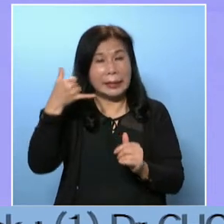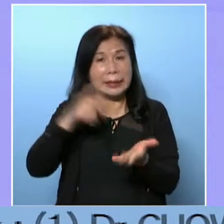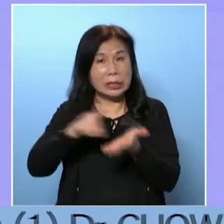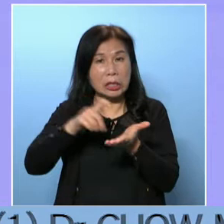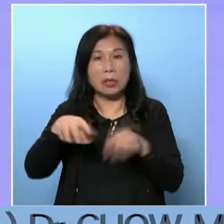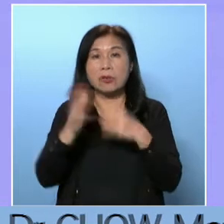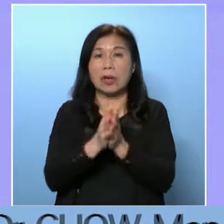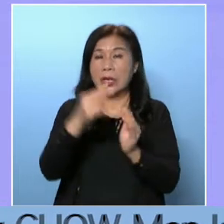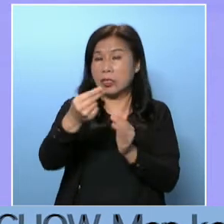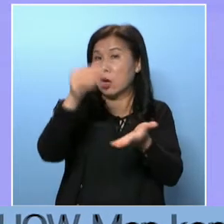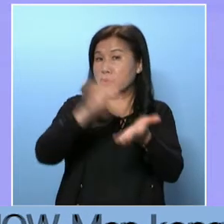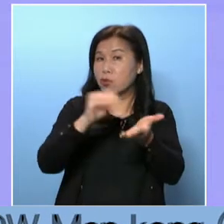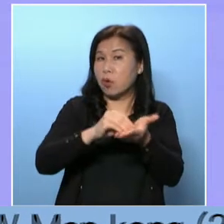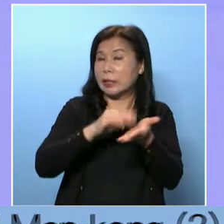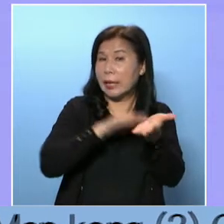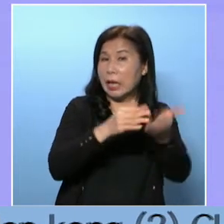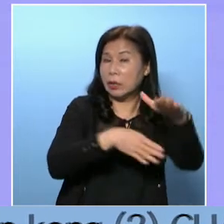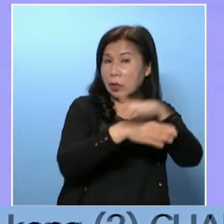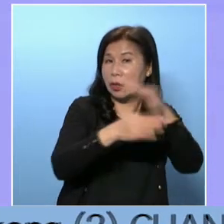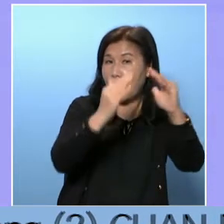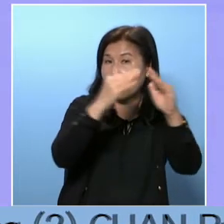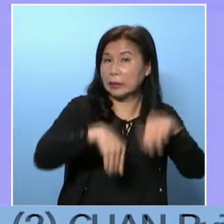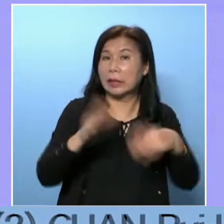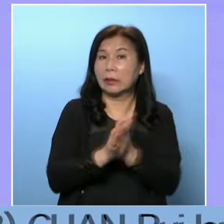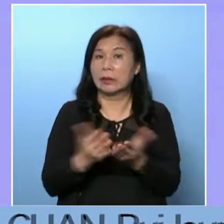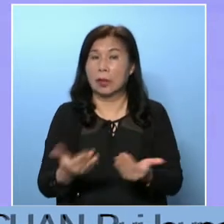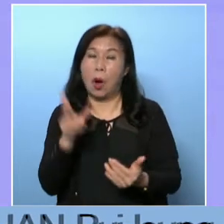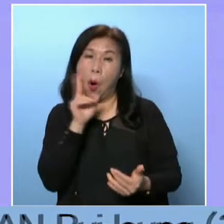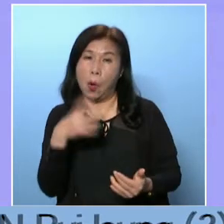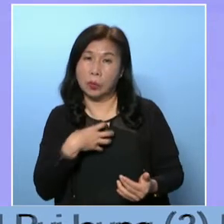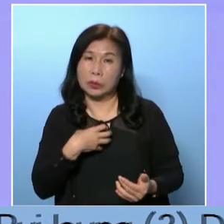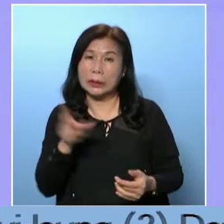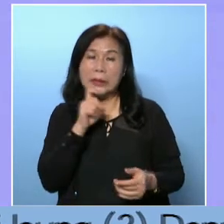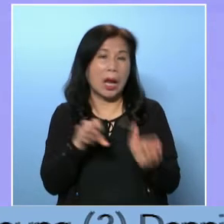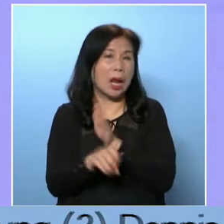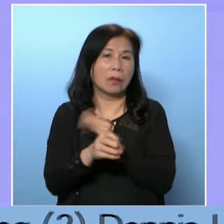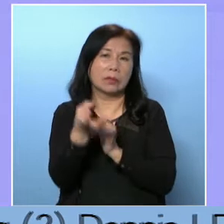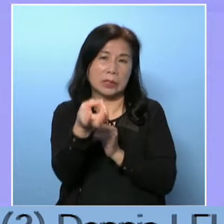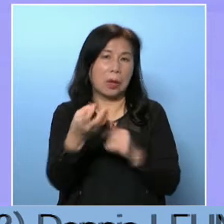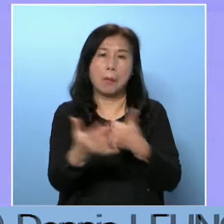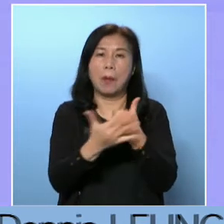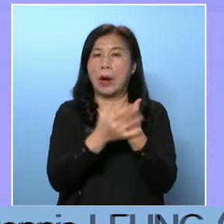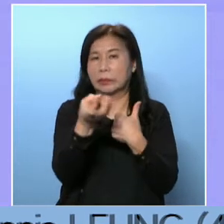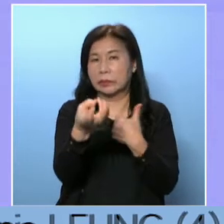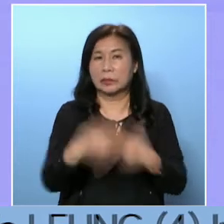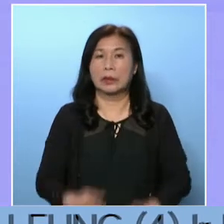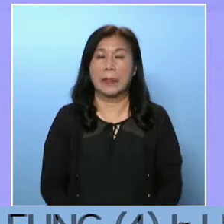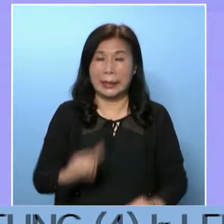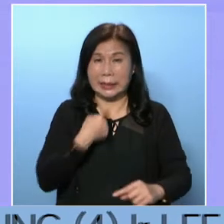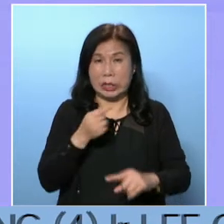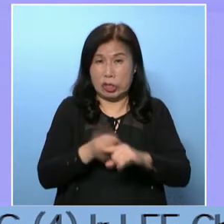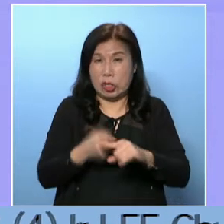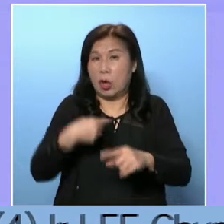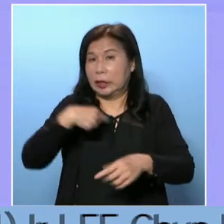established a hotline and designated 7 clinics to support those who are still who are waiting to be admitted, but this is not